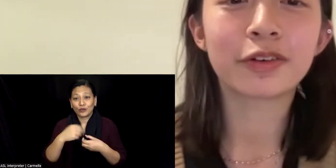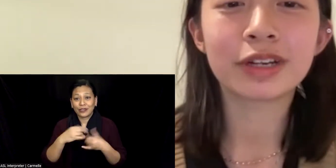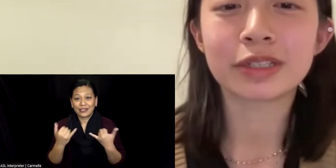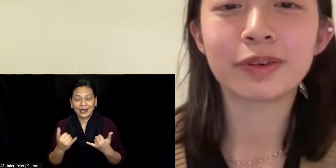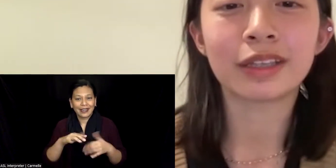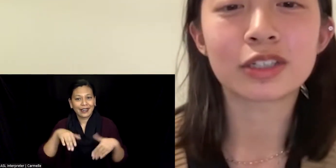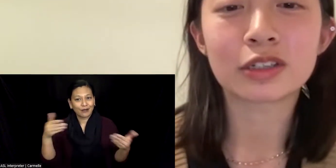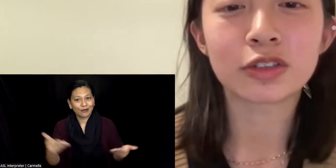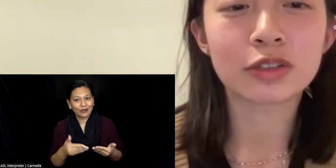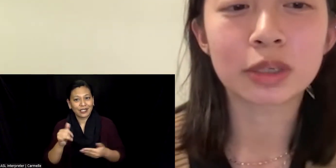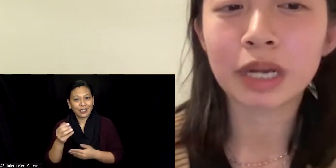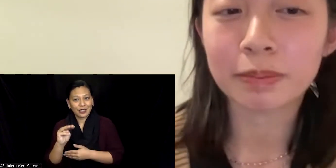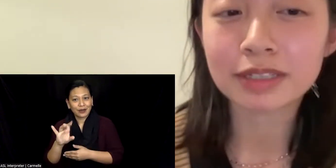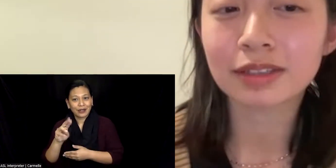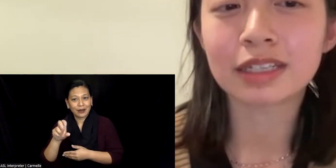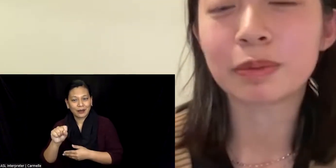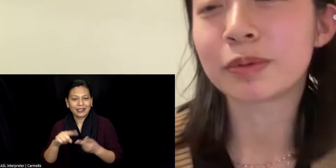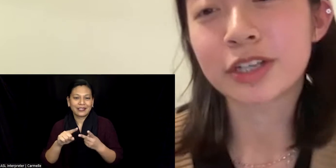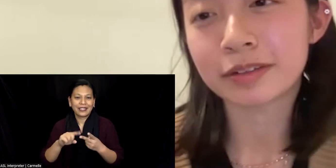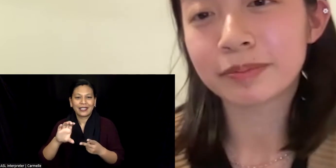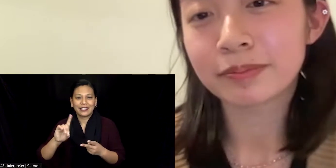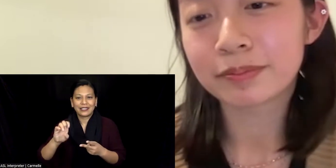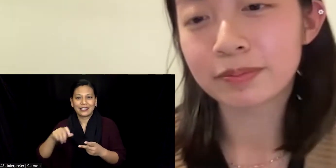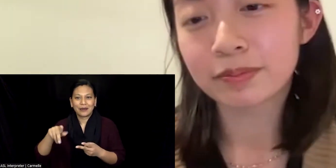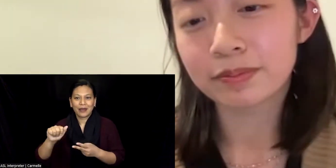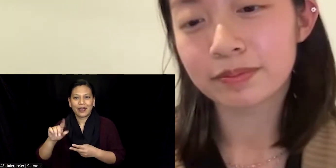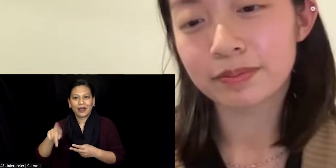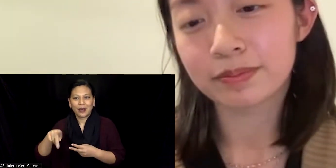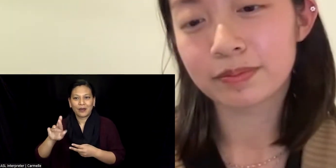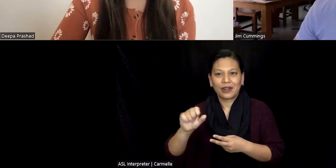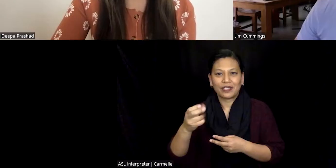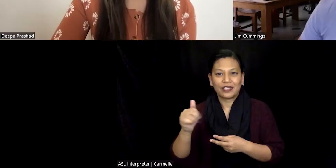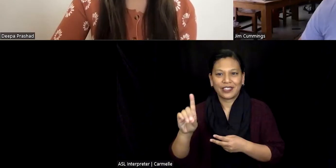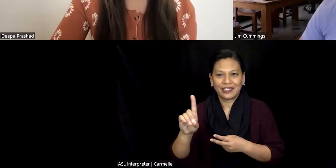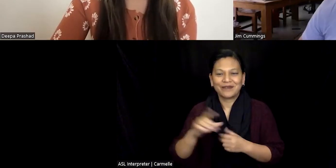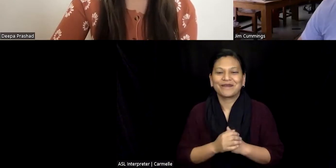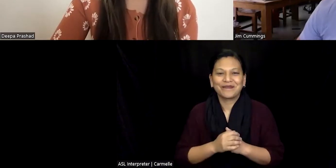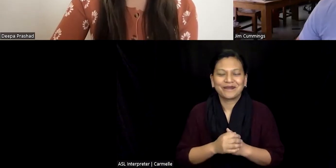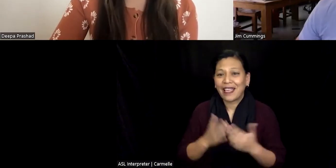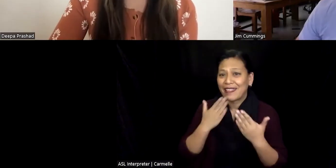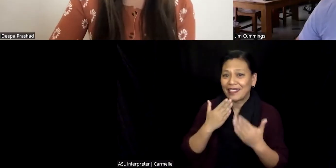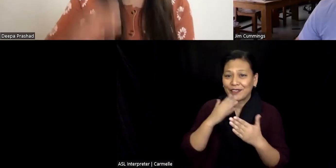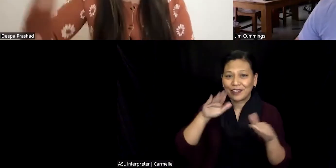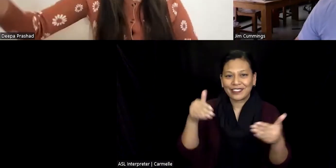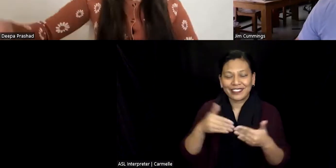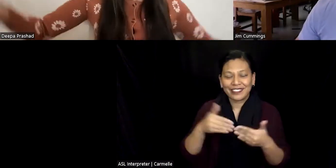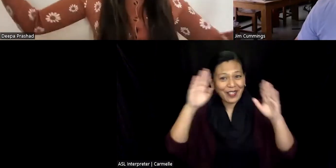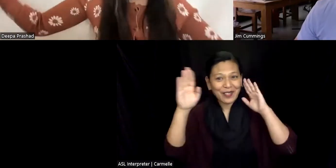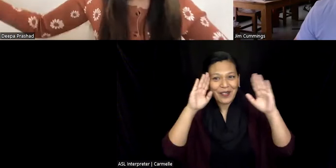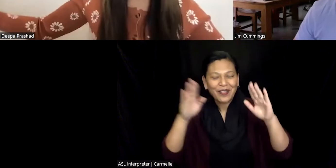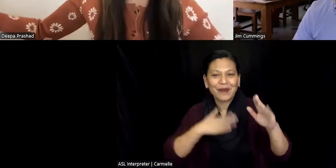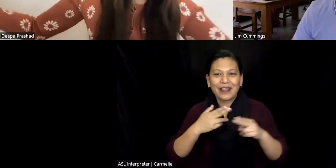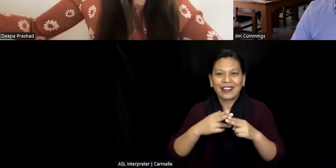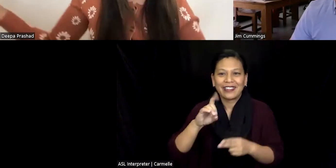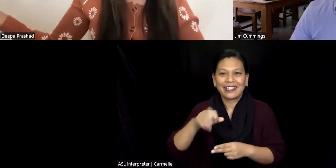Without further ado, I'd like to introduce Jim Cummings and Deepa Prashad. Thank you so much, Jocelyn, for that introduction. So like Jocelyn said, hi,